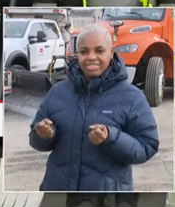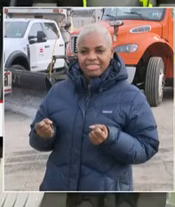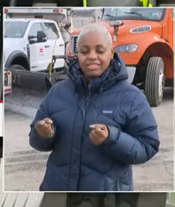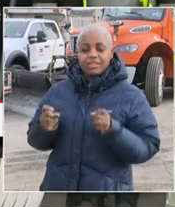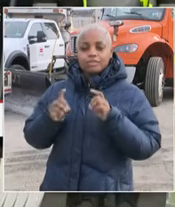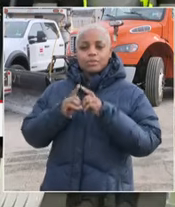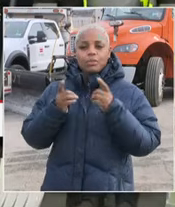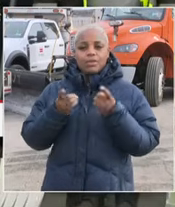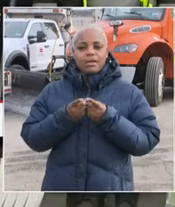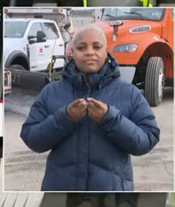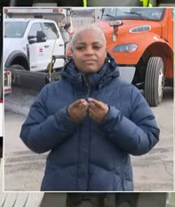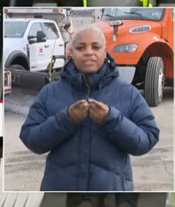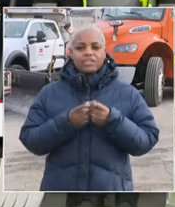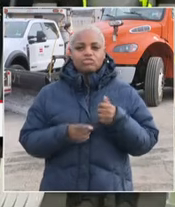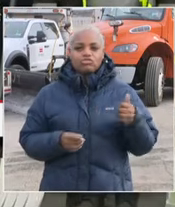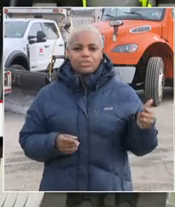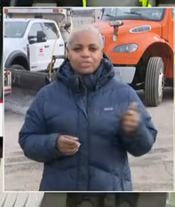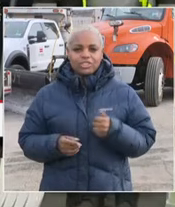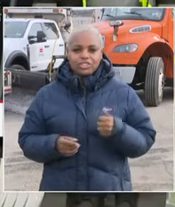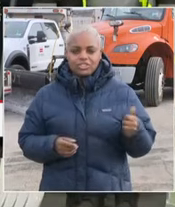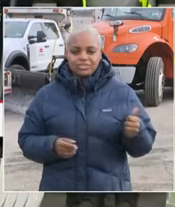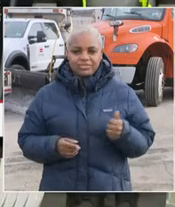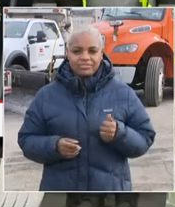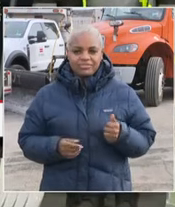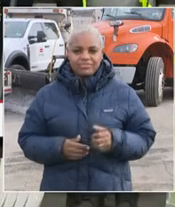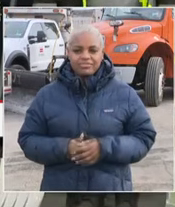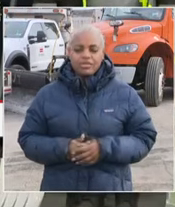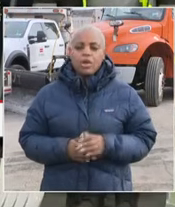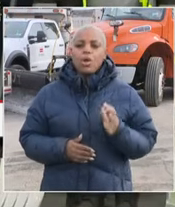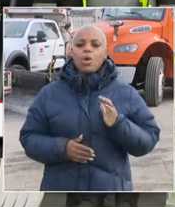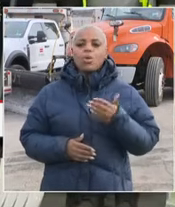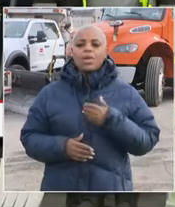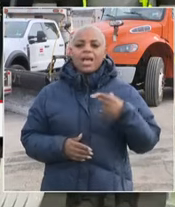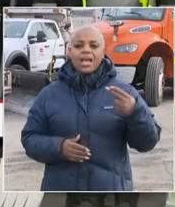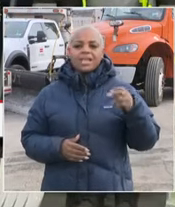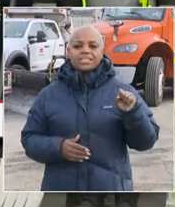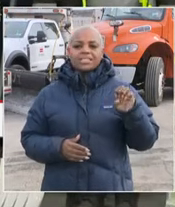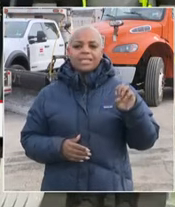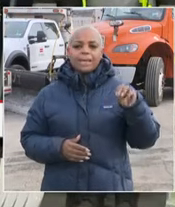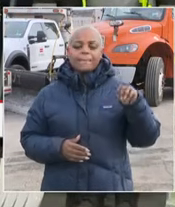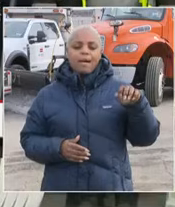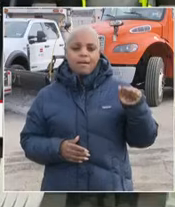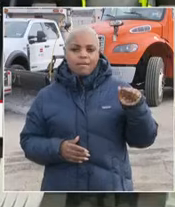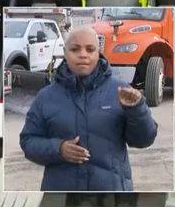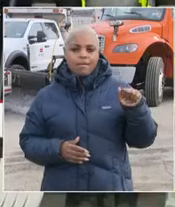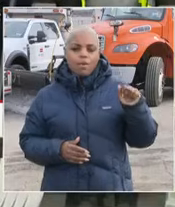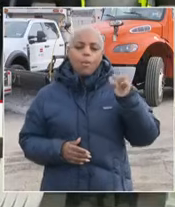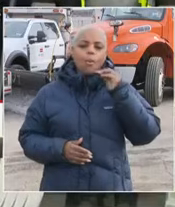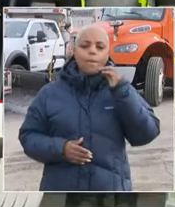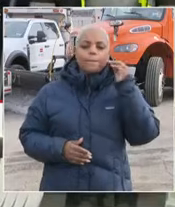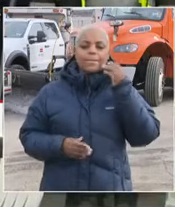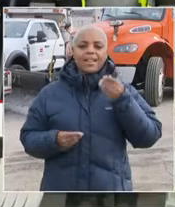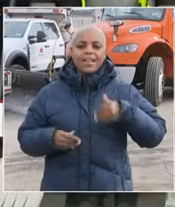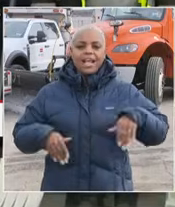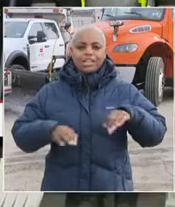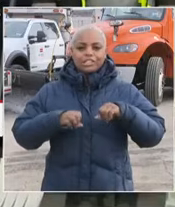our General Services Agency, and many other people behind the scenes who